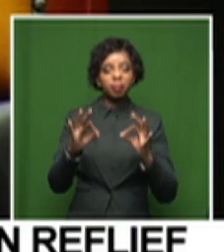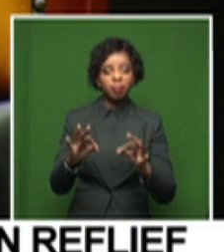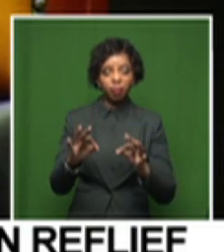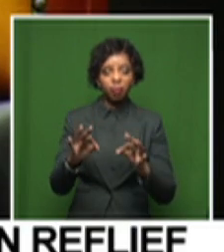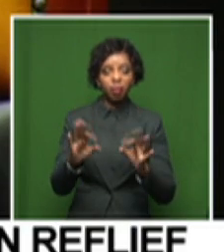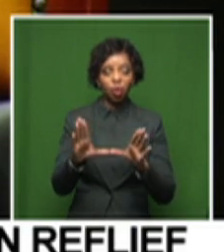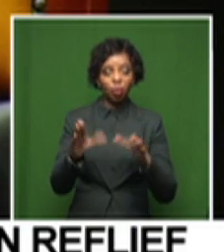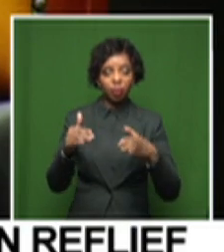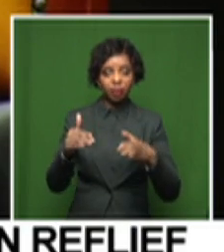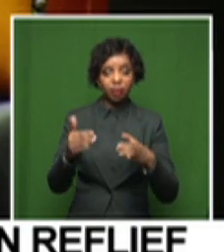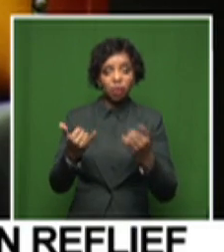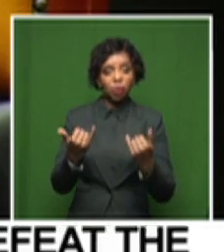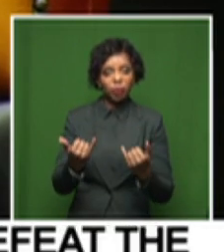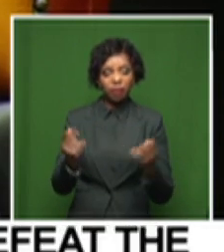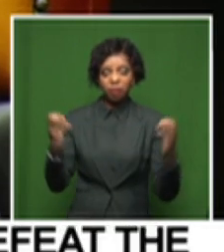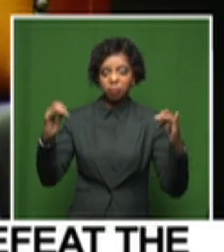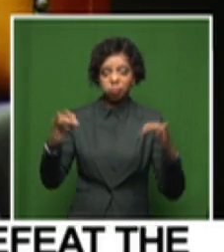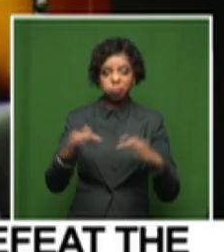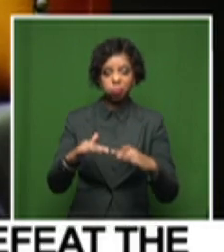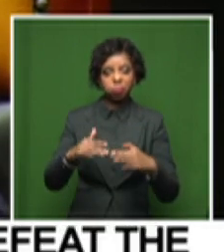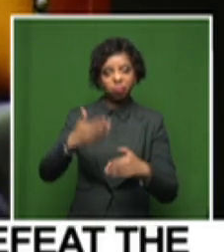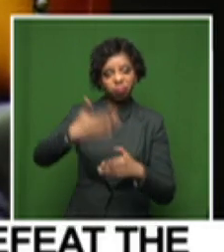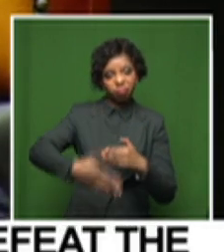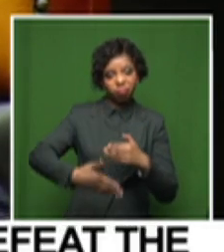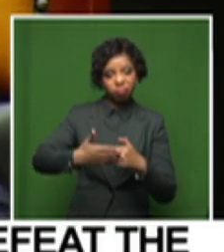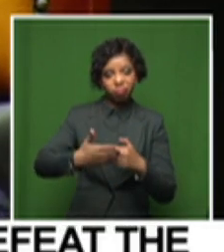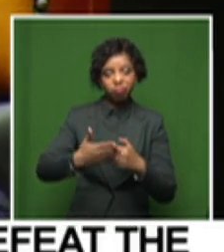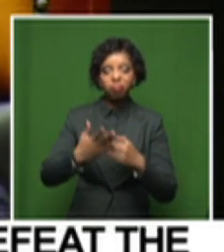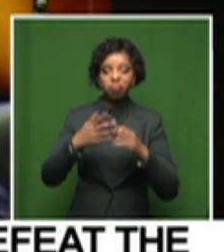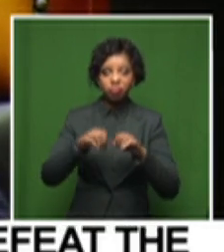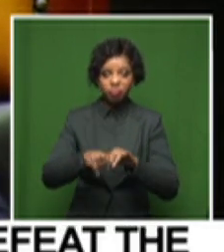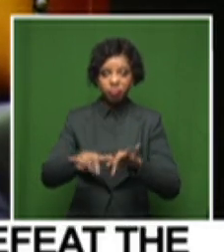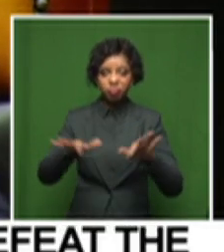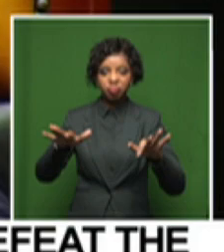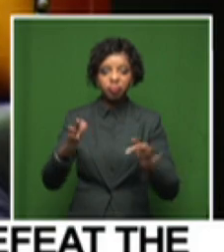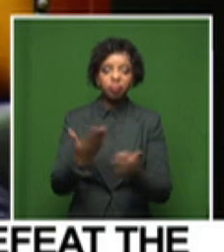That concludes the business for the day. The House is adjourned.